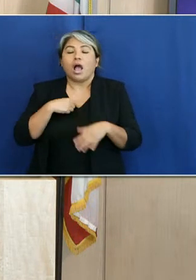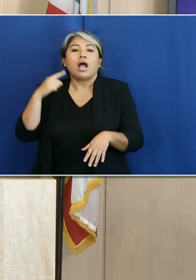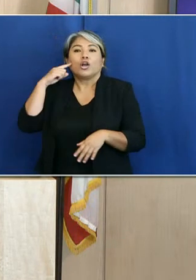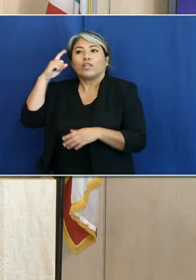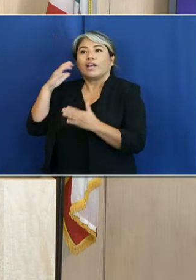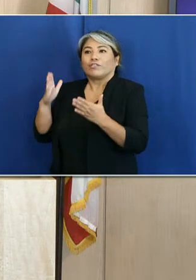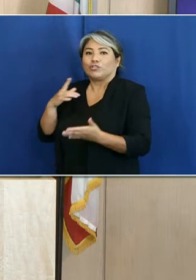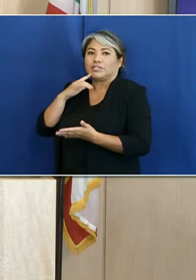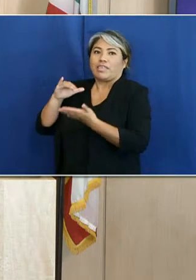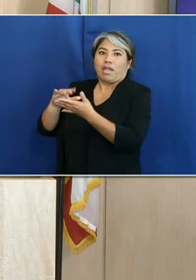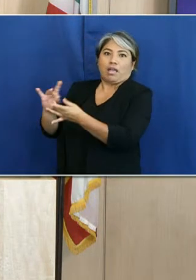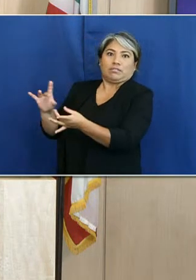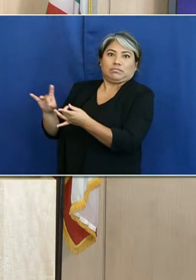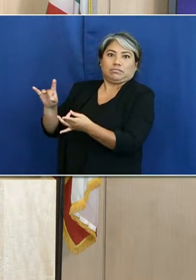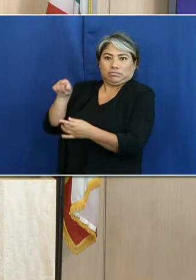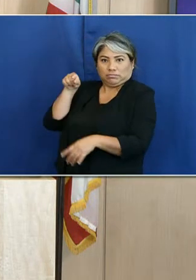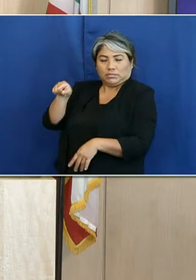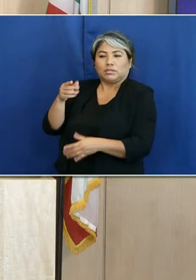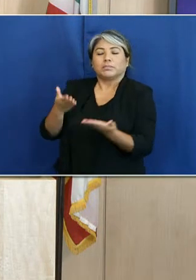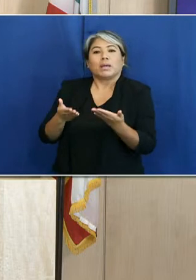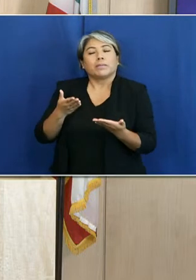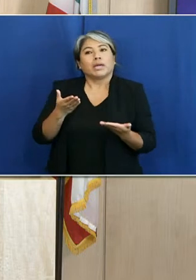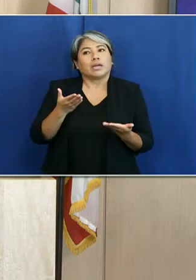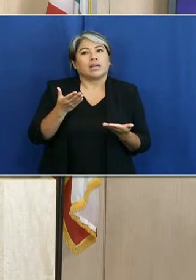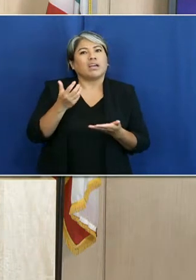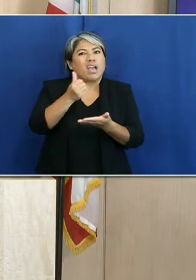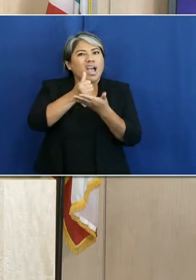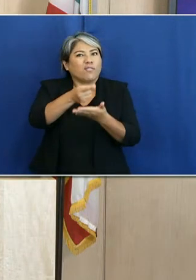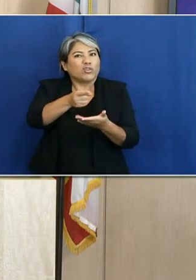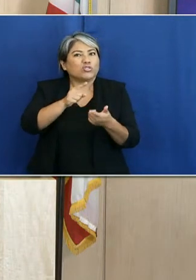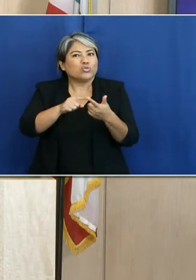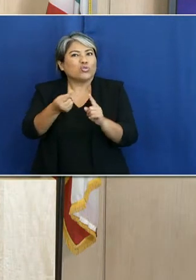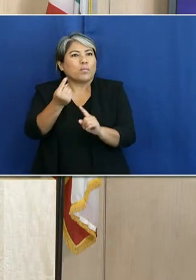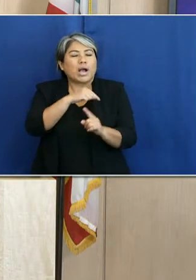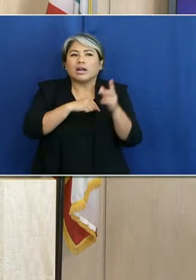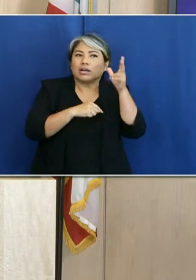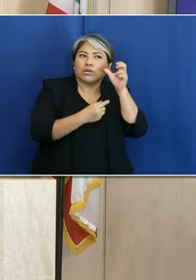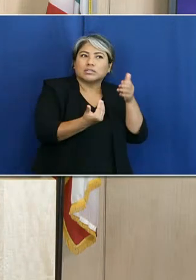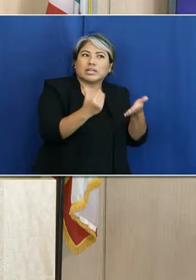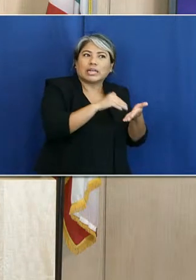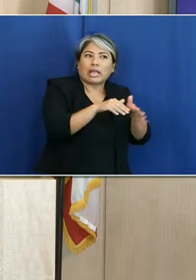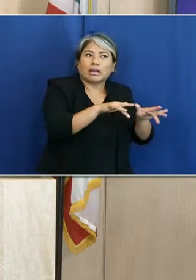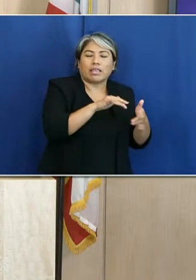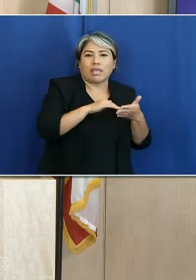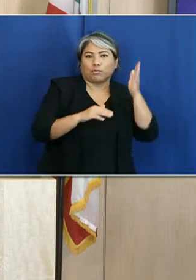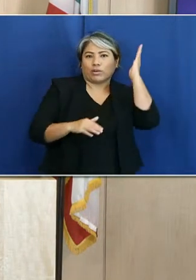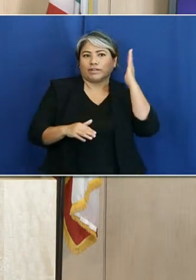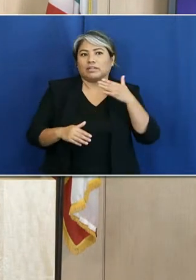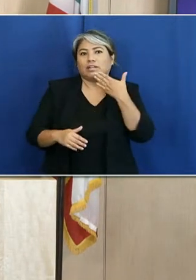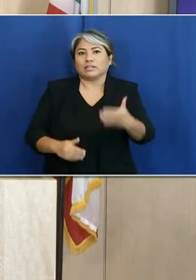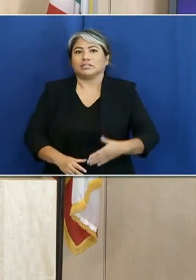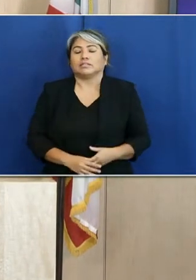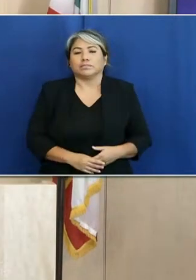governor say that, so it might be useful for you to go back and re-listen to that briefing. Thanks.